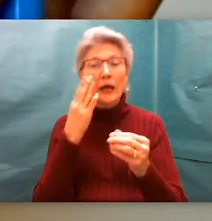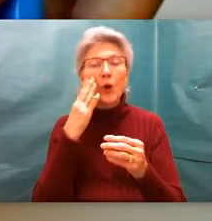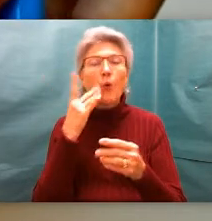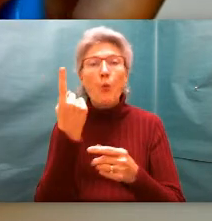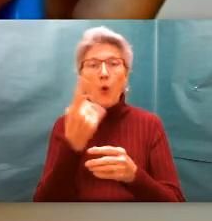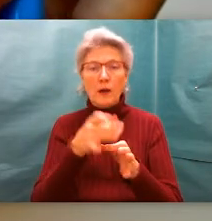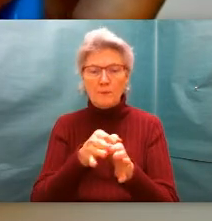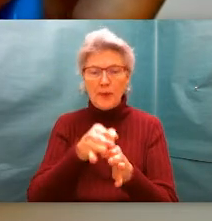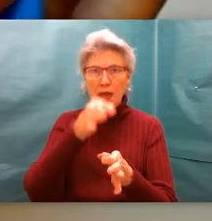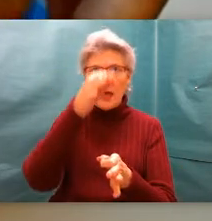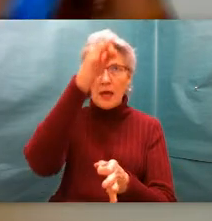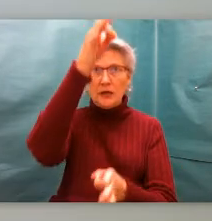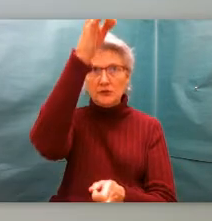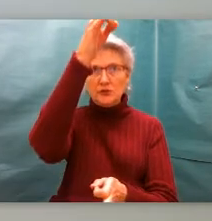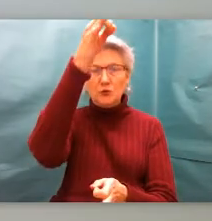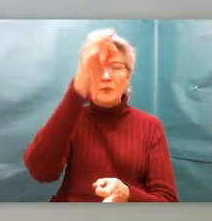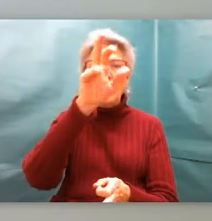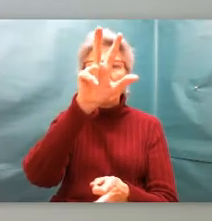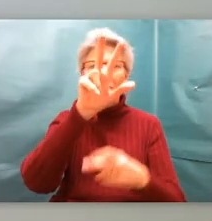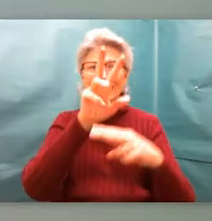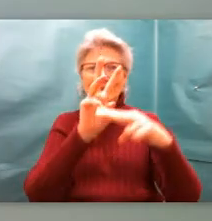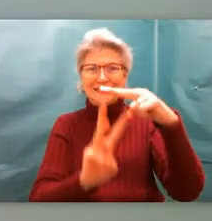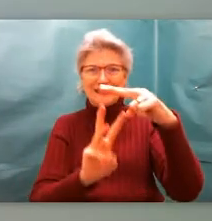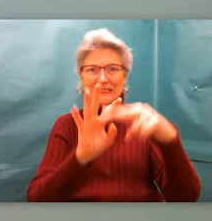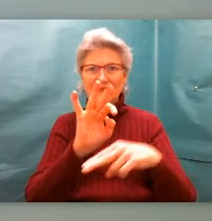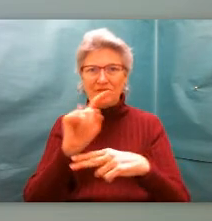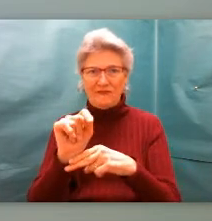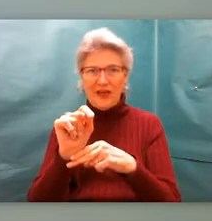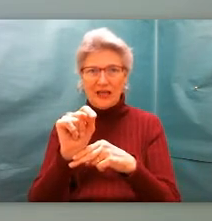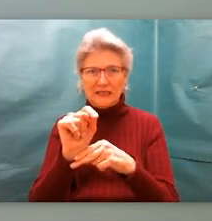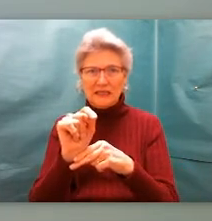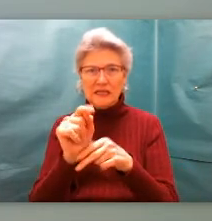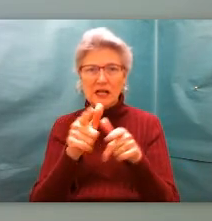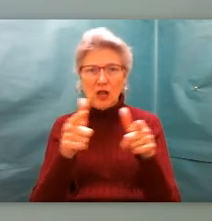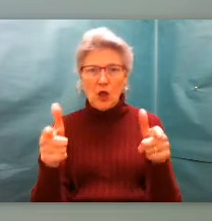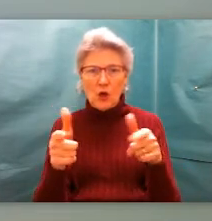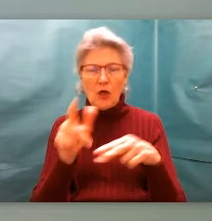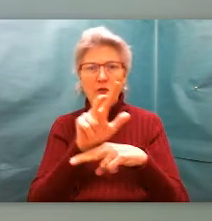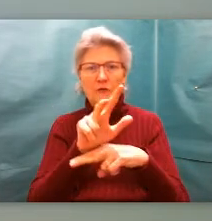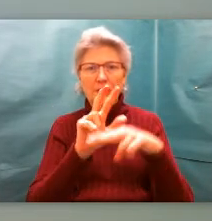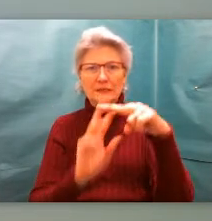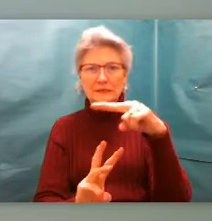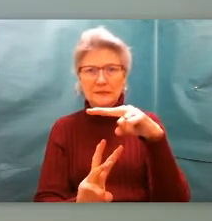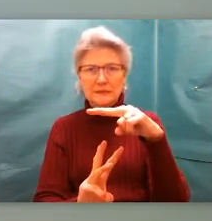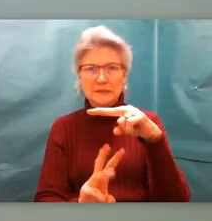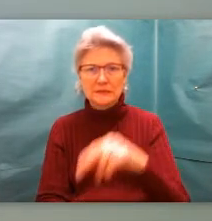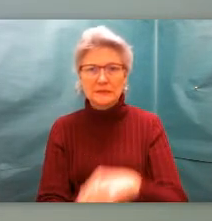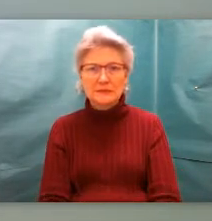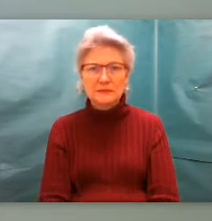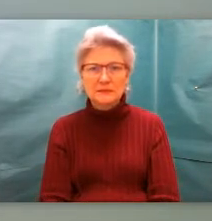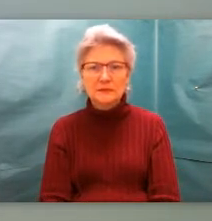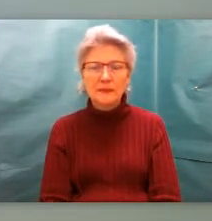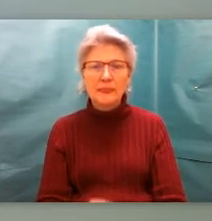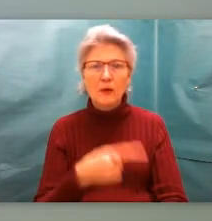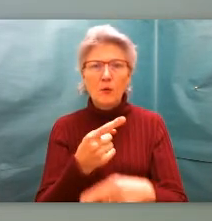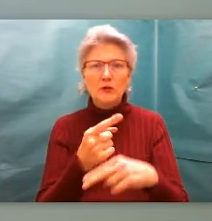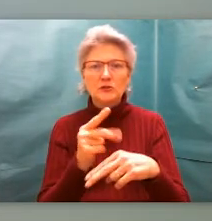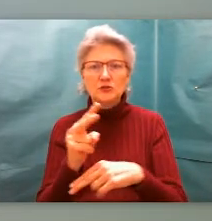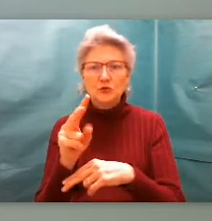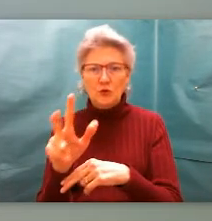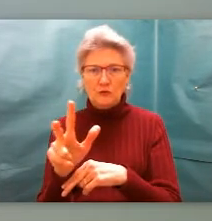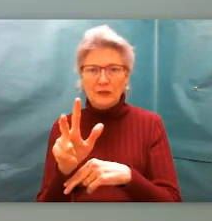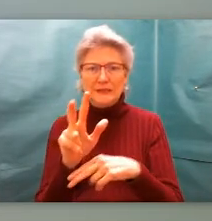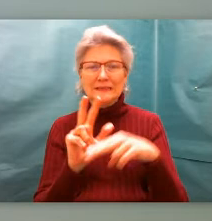3 6-foot long. So I'm going to shade in 3 6. Here's 1, 2, and